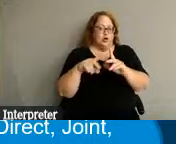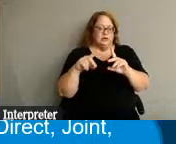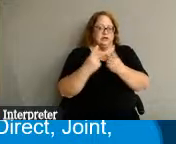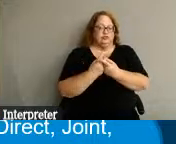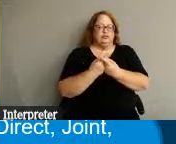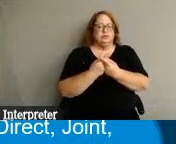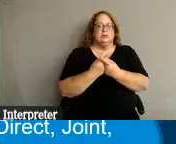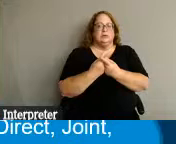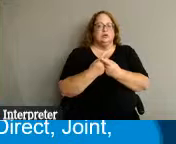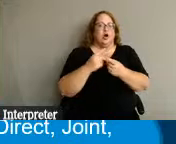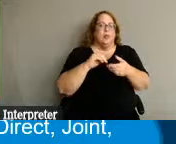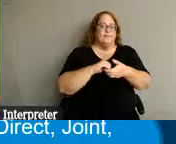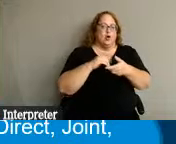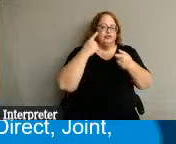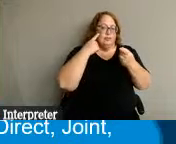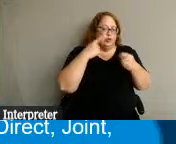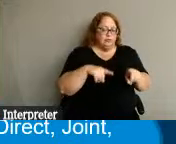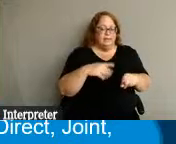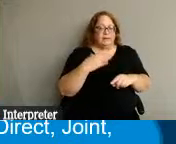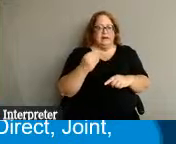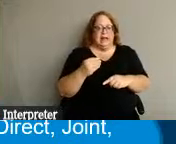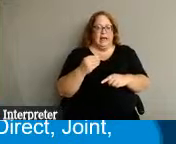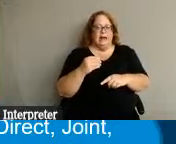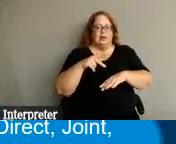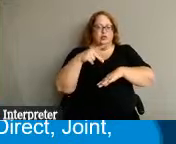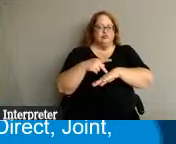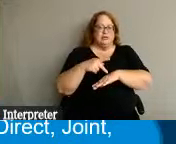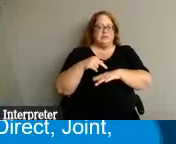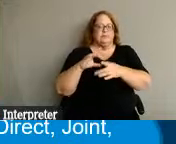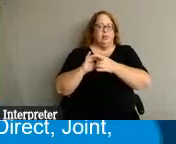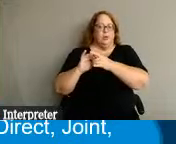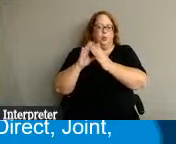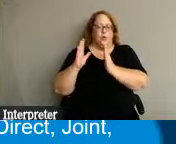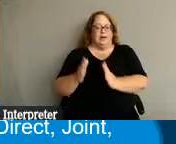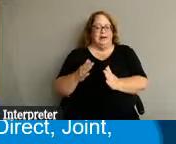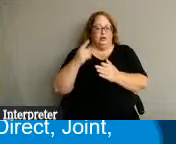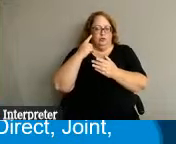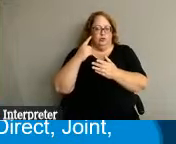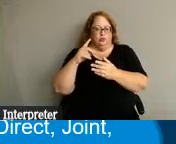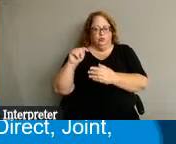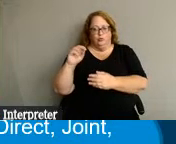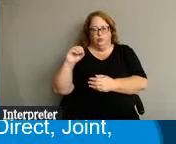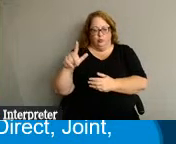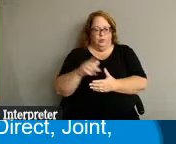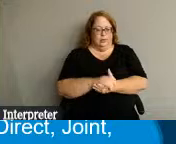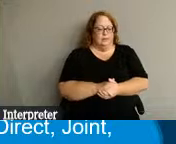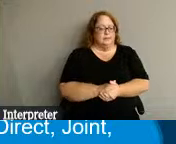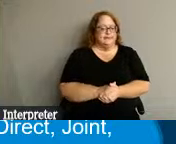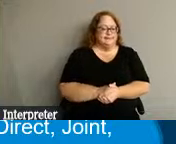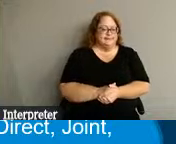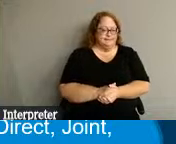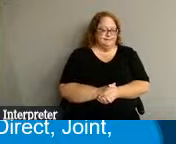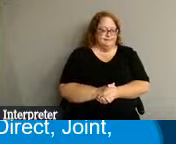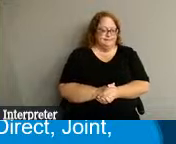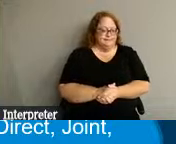tonight are the partnership agreement and the principal coordinator collaboration tool. Next slide, please.